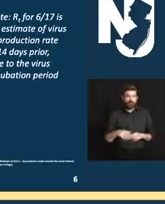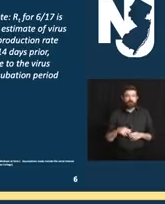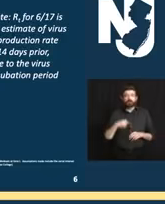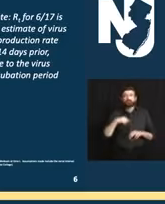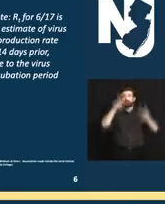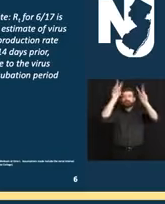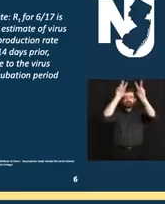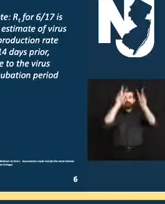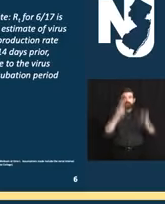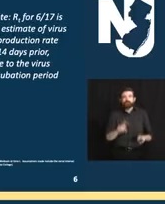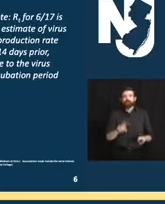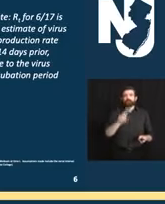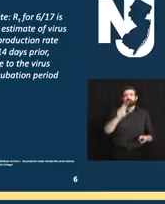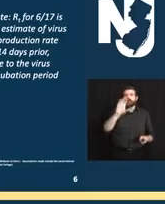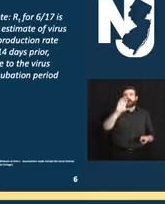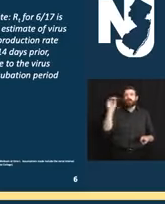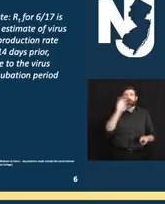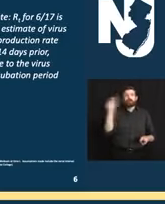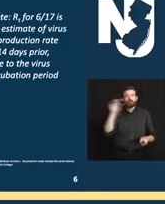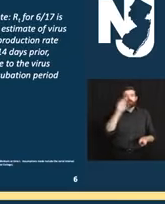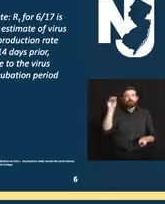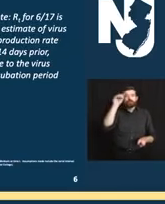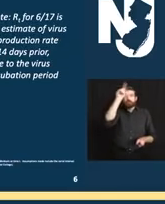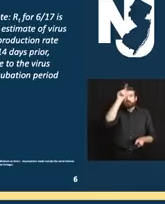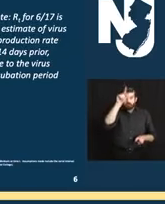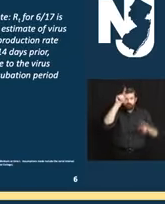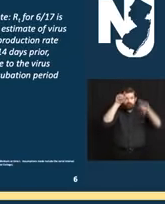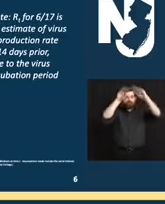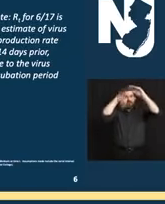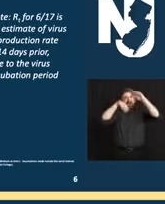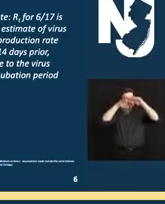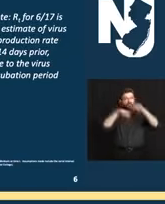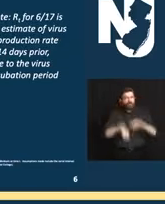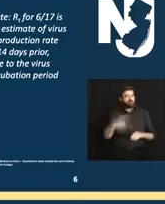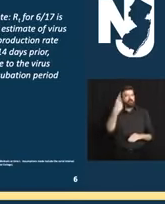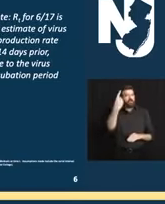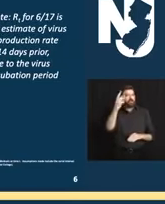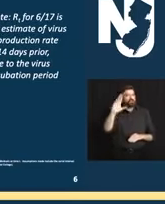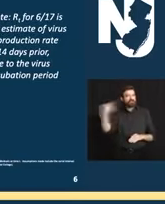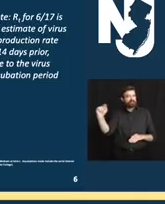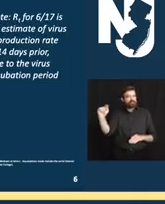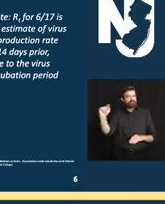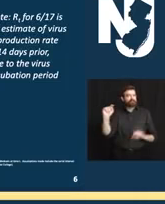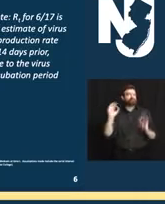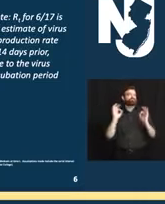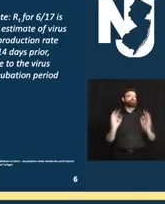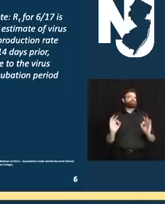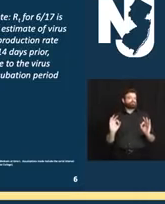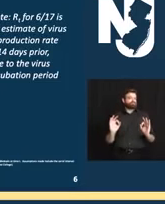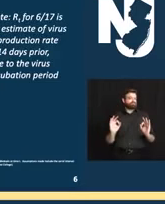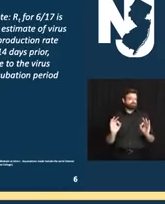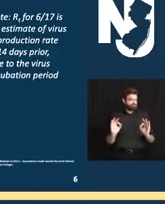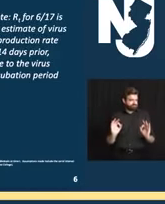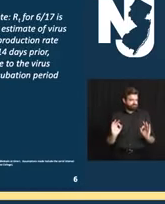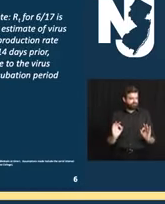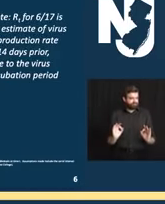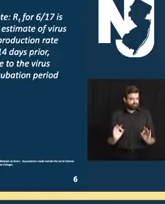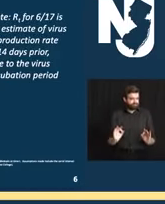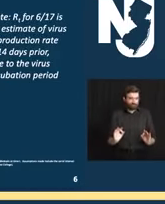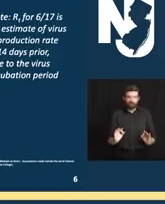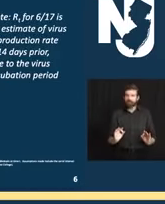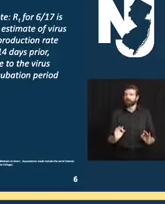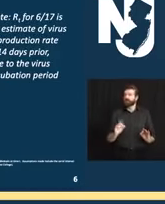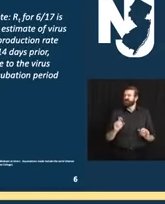or lower overnight, and we've got to keep it that way. We can't allow this to flare back up again. We need to keep these numbers as low